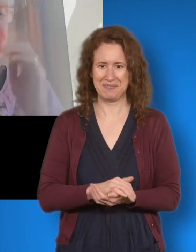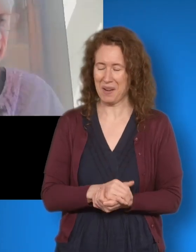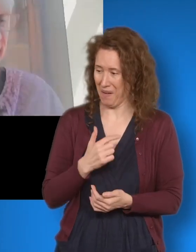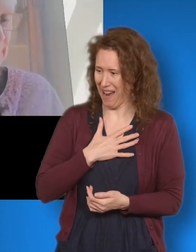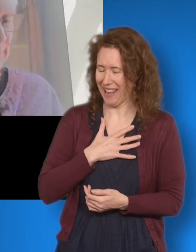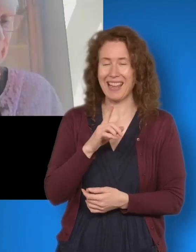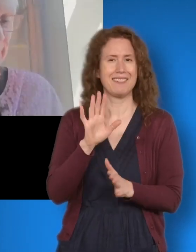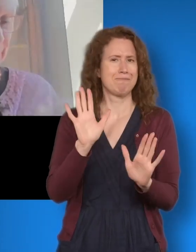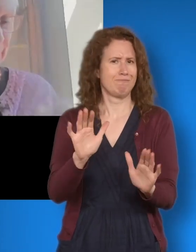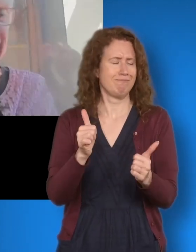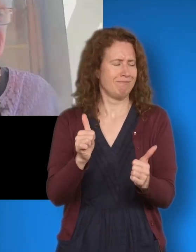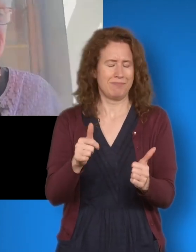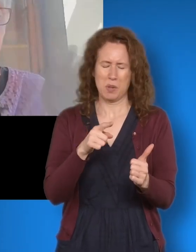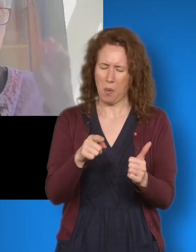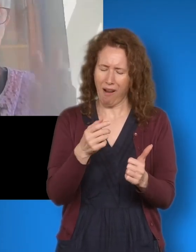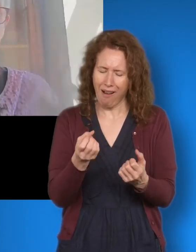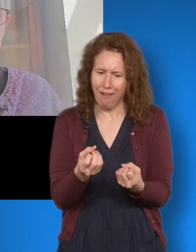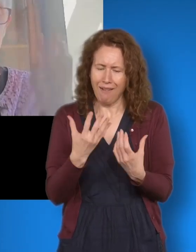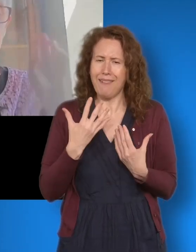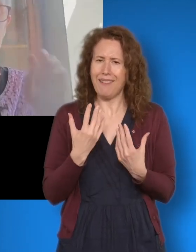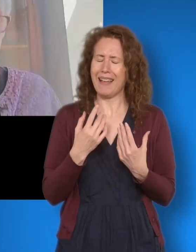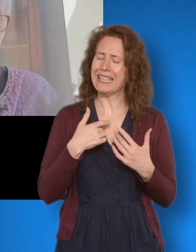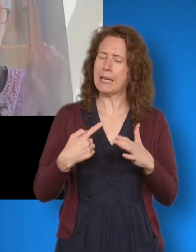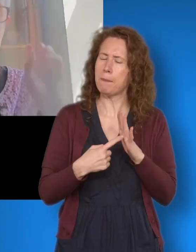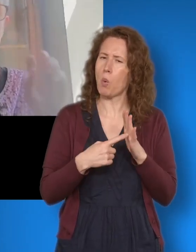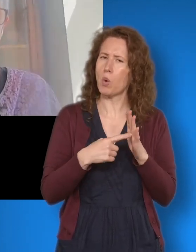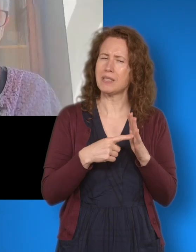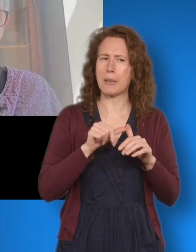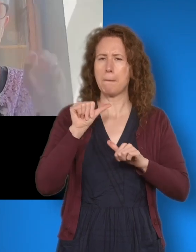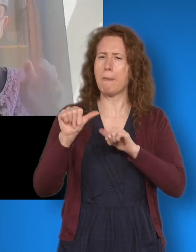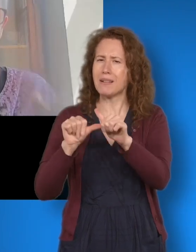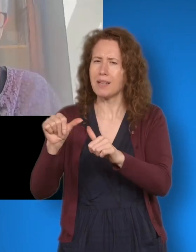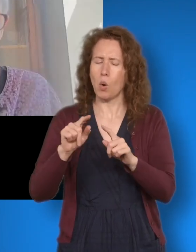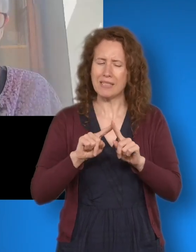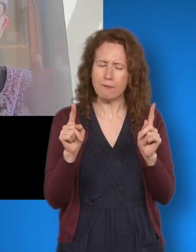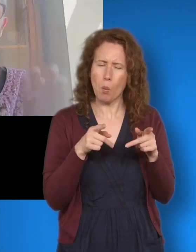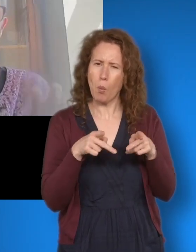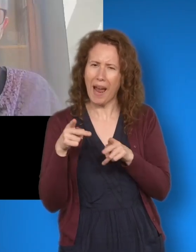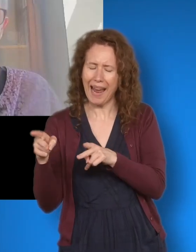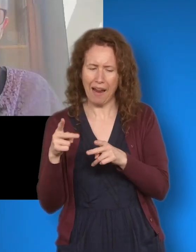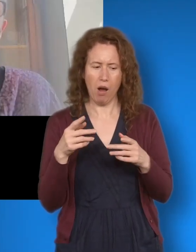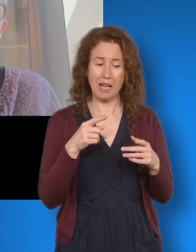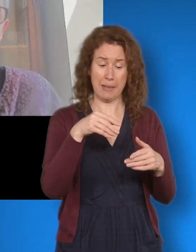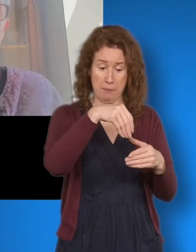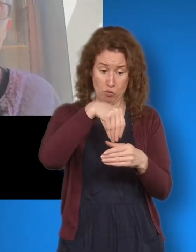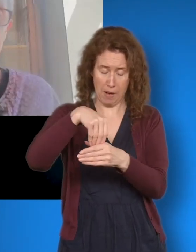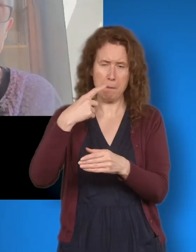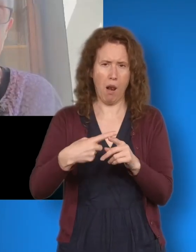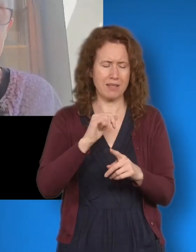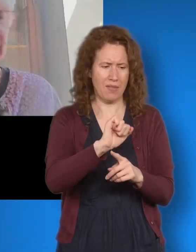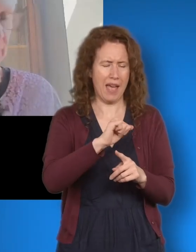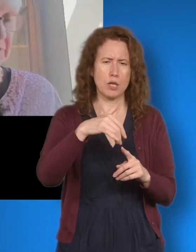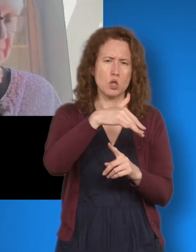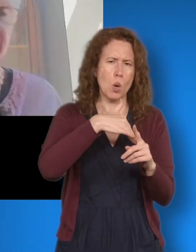I mean in the sense of you're kind of revealing a really important pattern and trend, well, different patterns in terms of participation, but also those social networks. And I